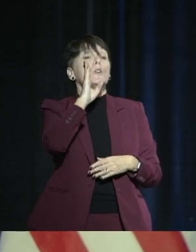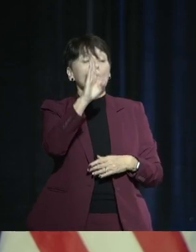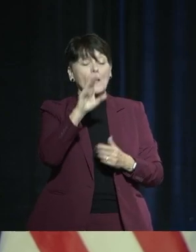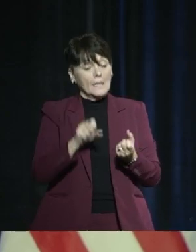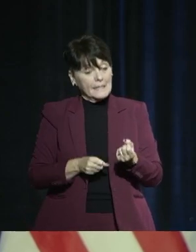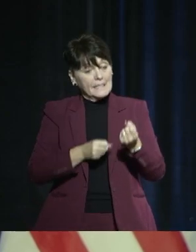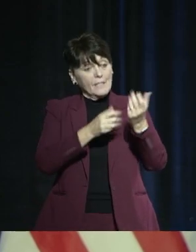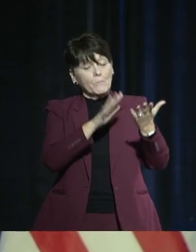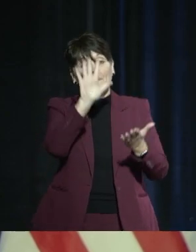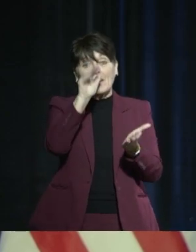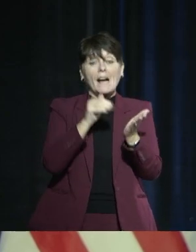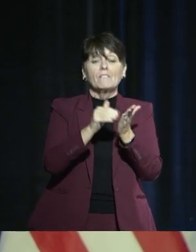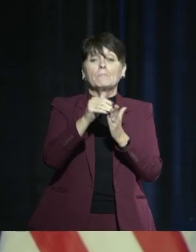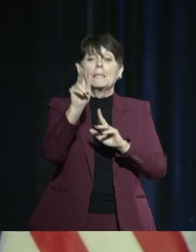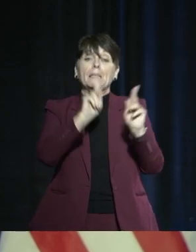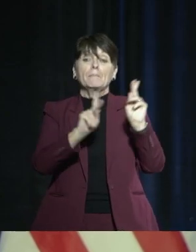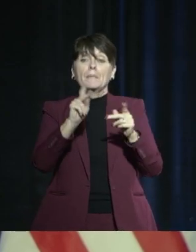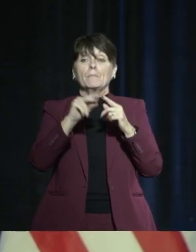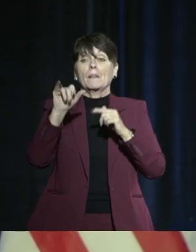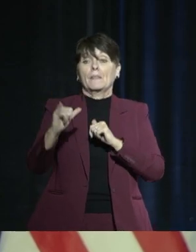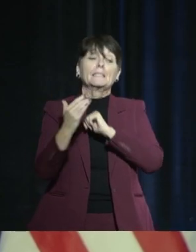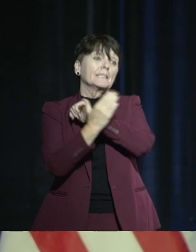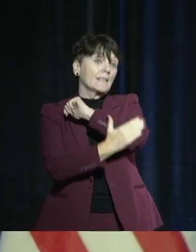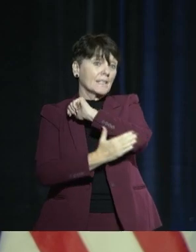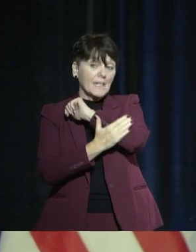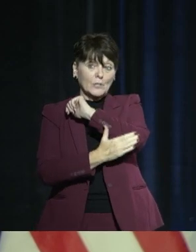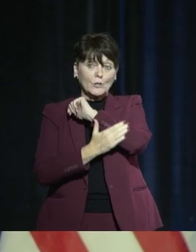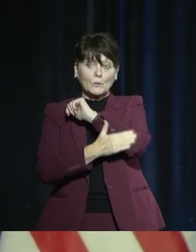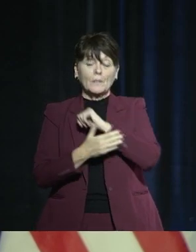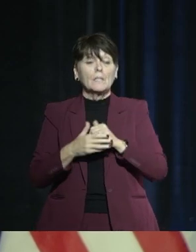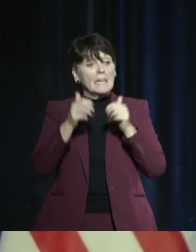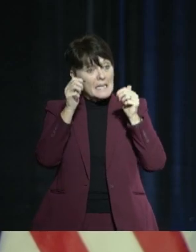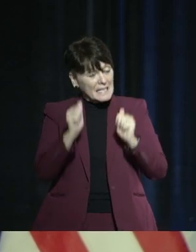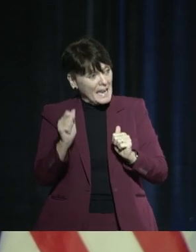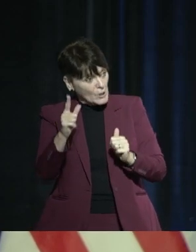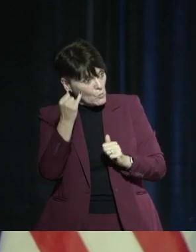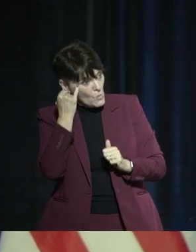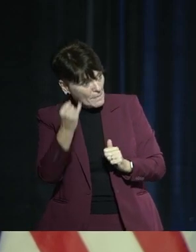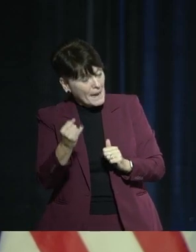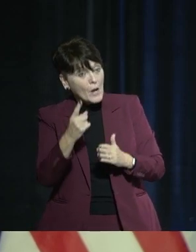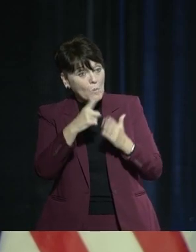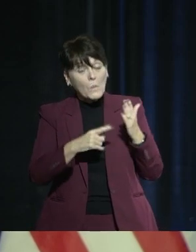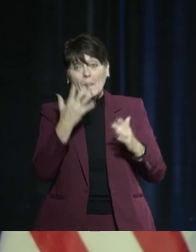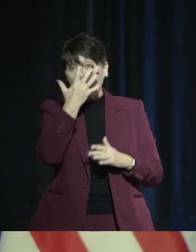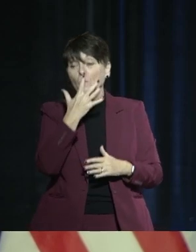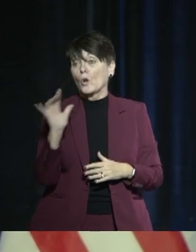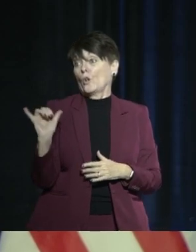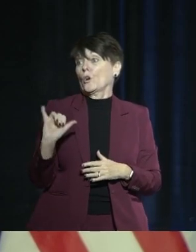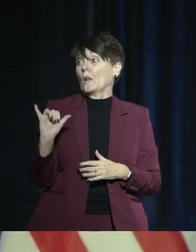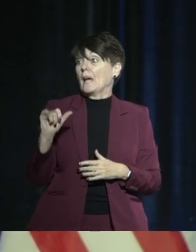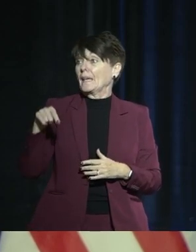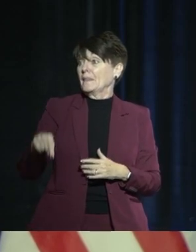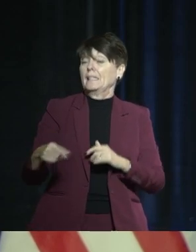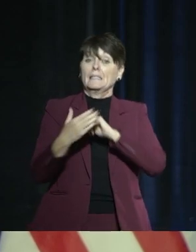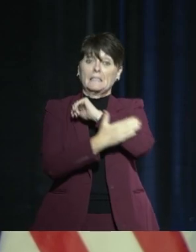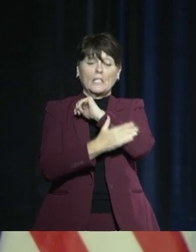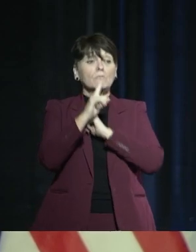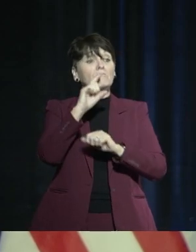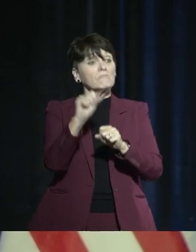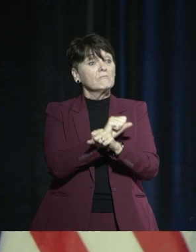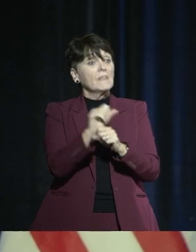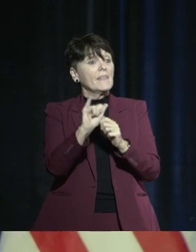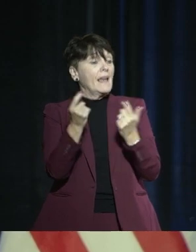deport 5 million people in this country. Can you imagine what that looks like in this country if that